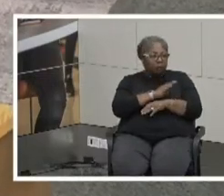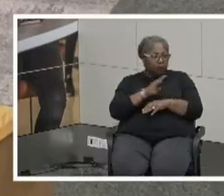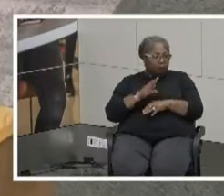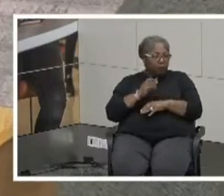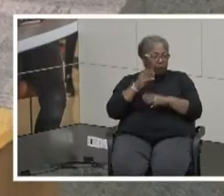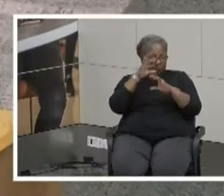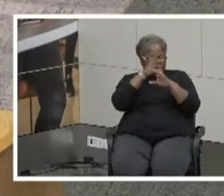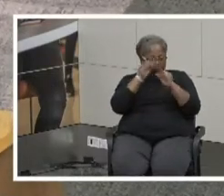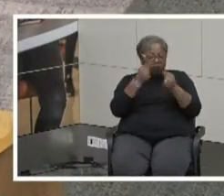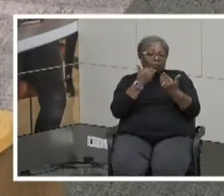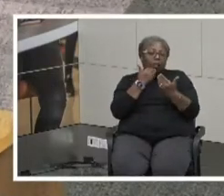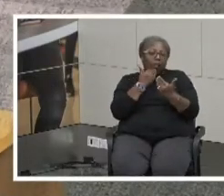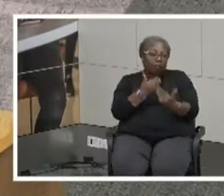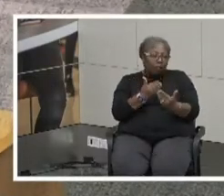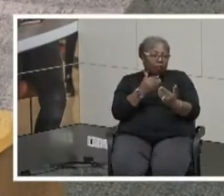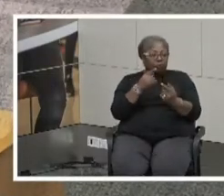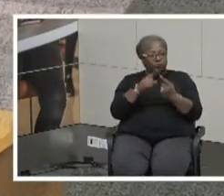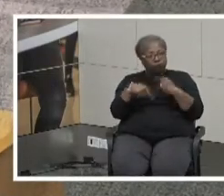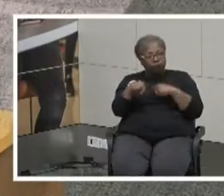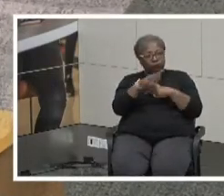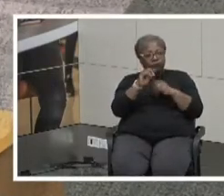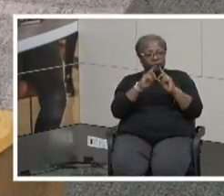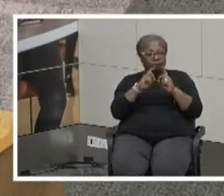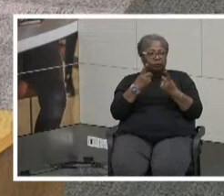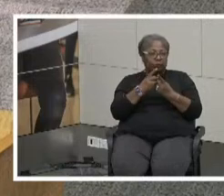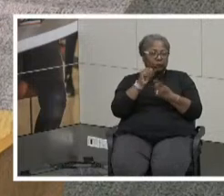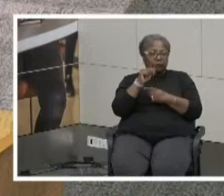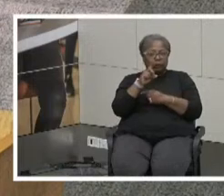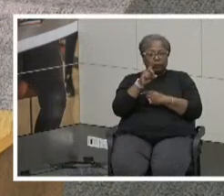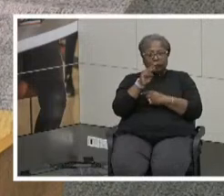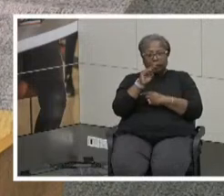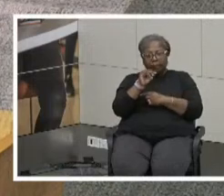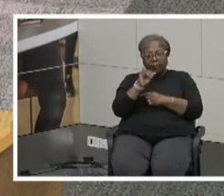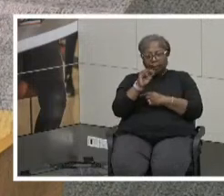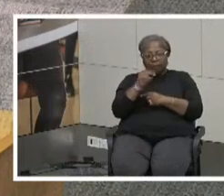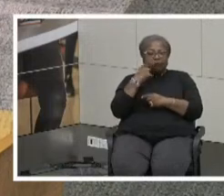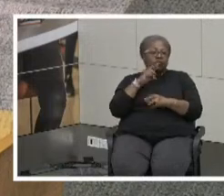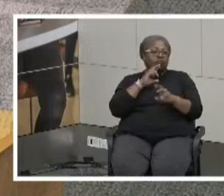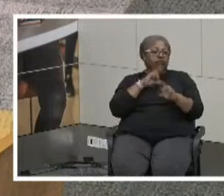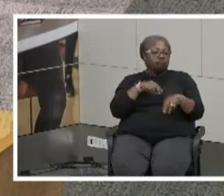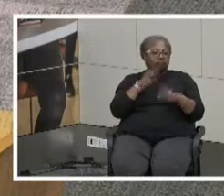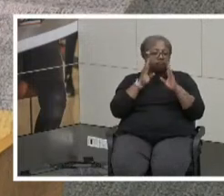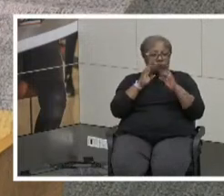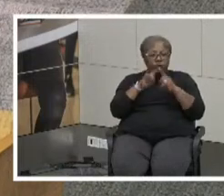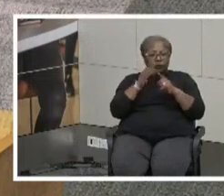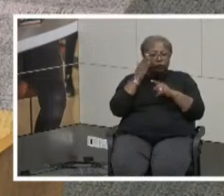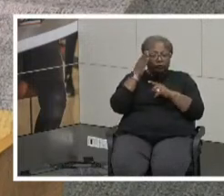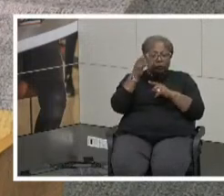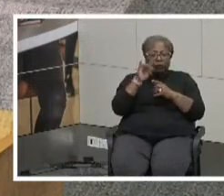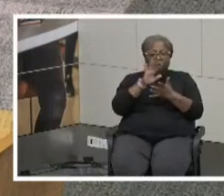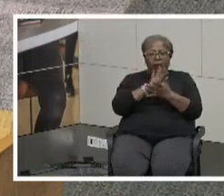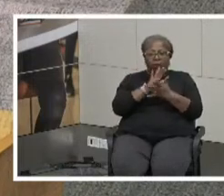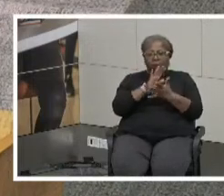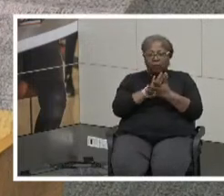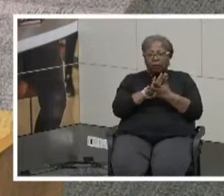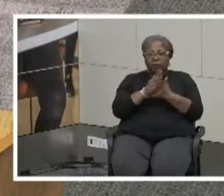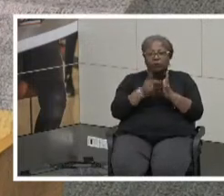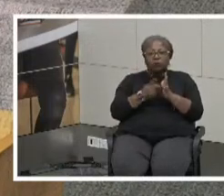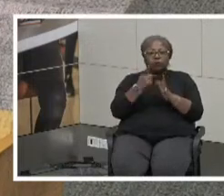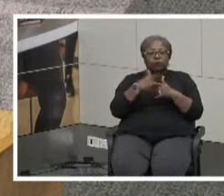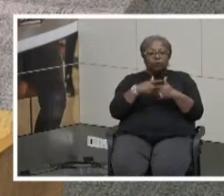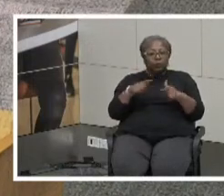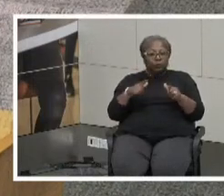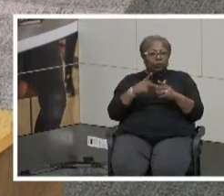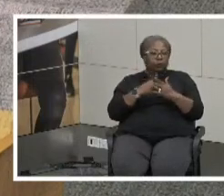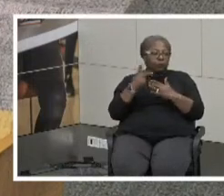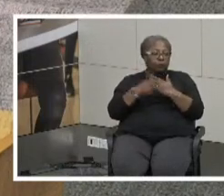superintendent thank you to you and District administrators for your responsiveness and attention to the future of the campus-wide Dual language immersion